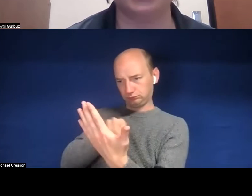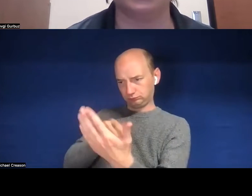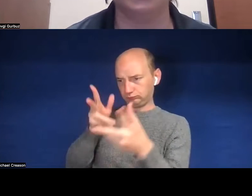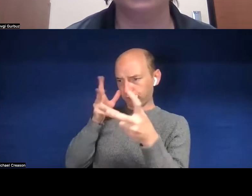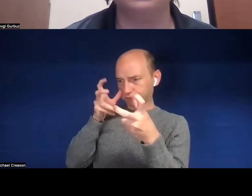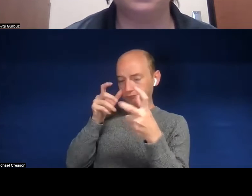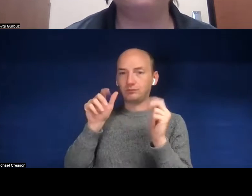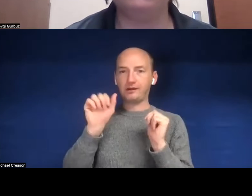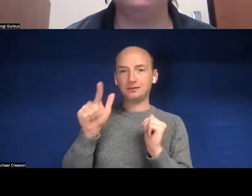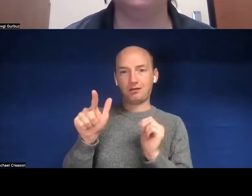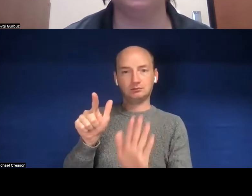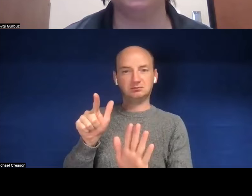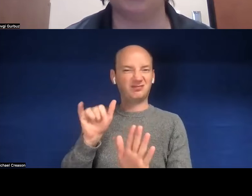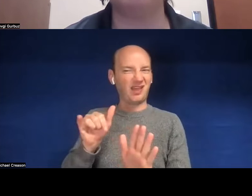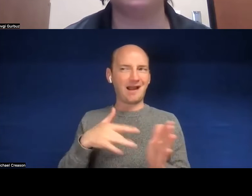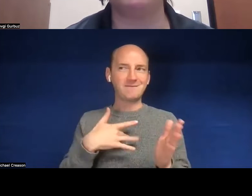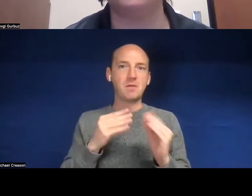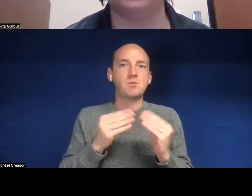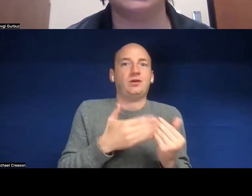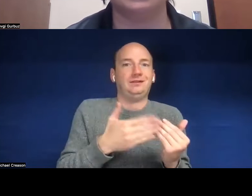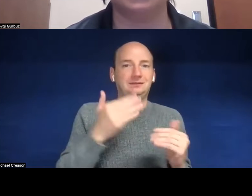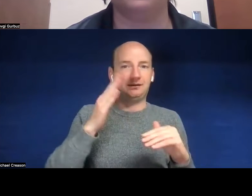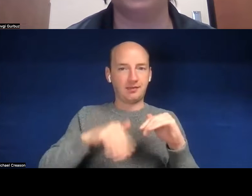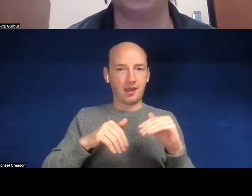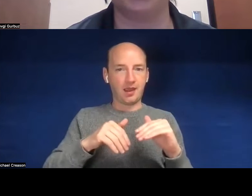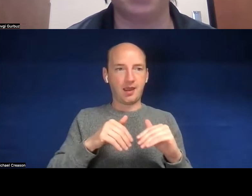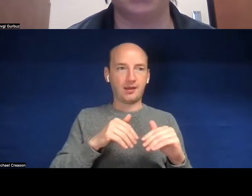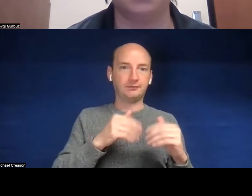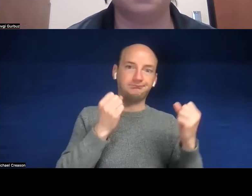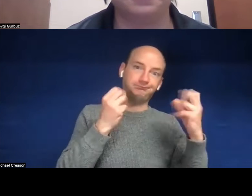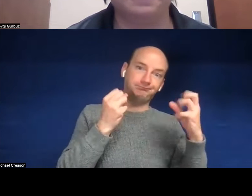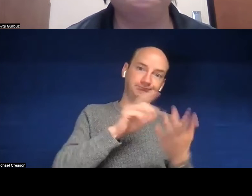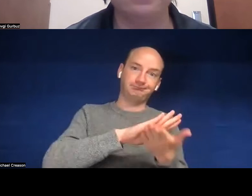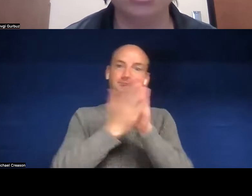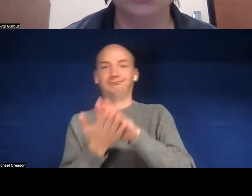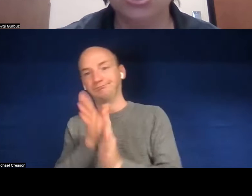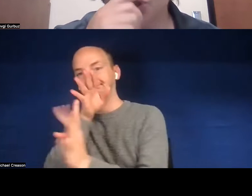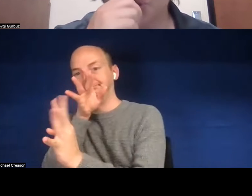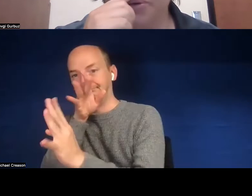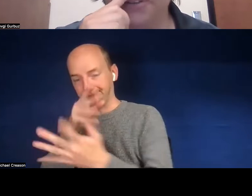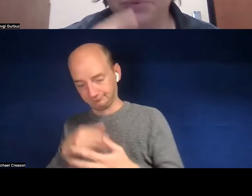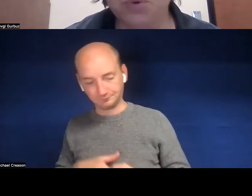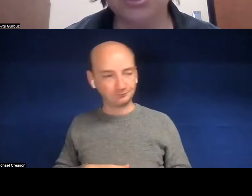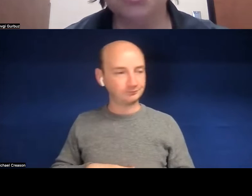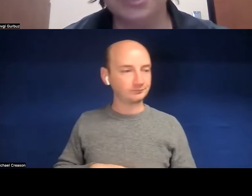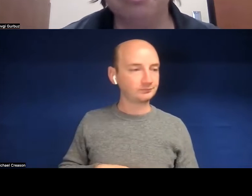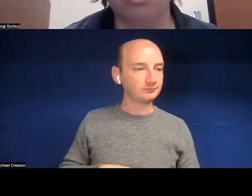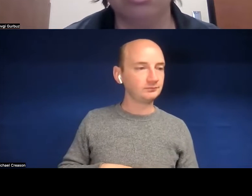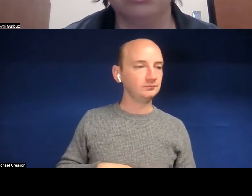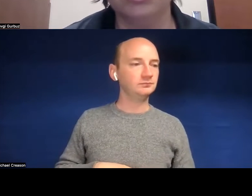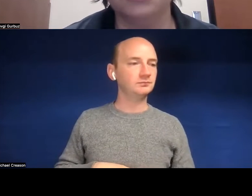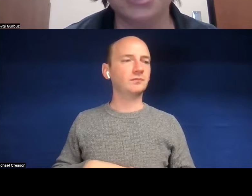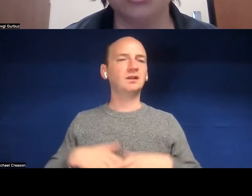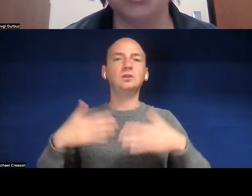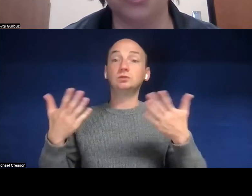results and maybe view our perspective on sensing from this perspective. So if we want to